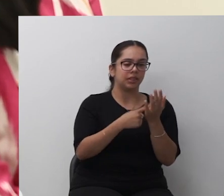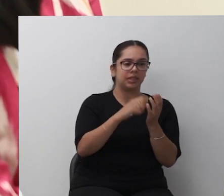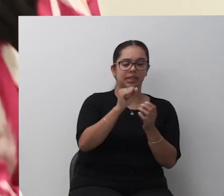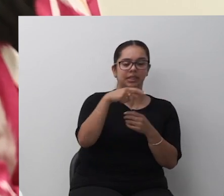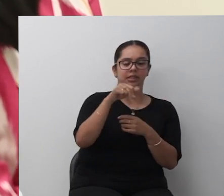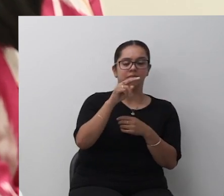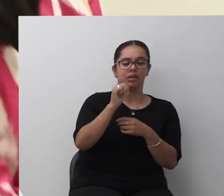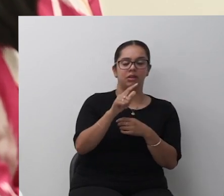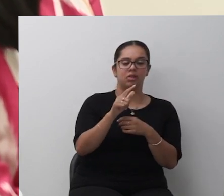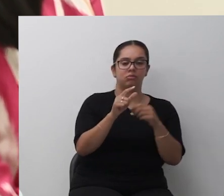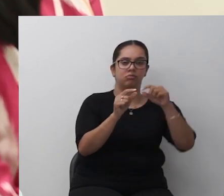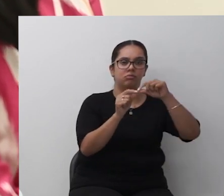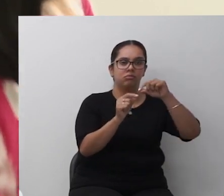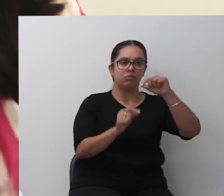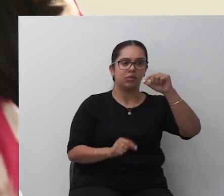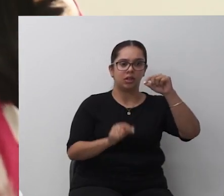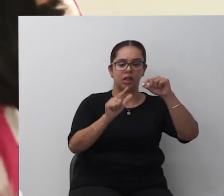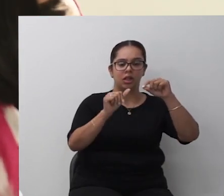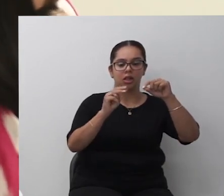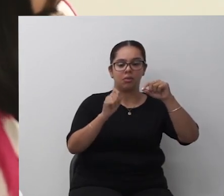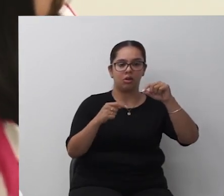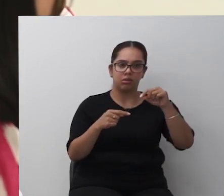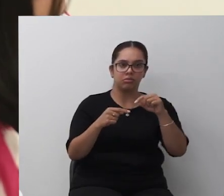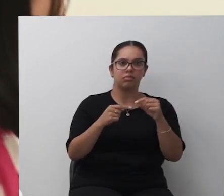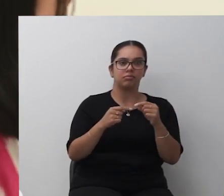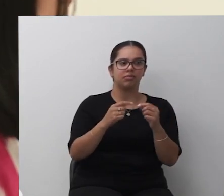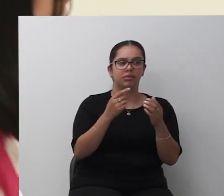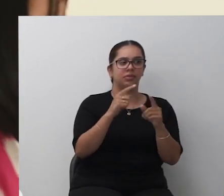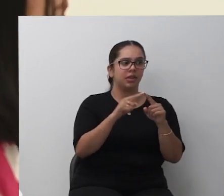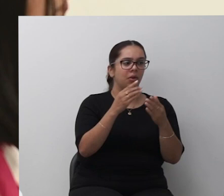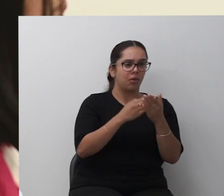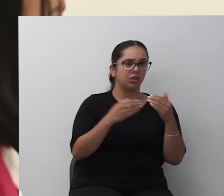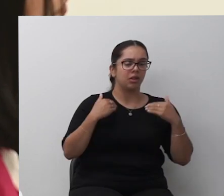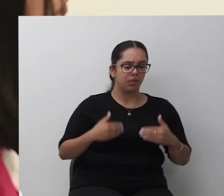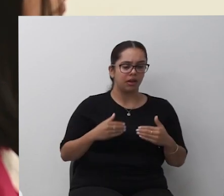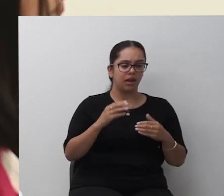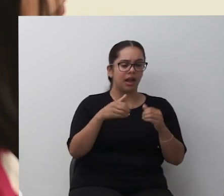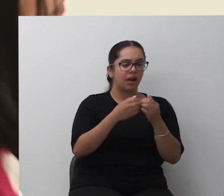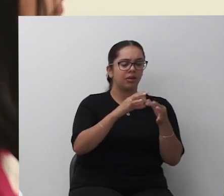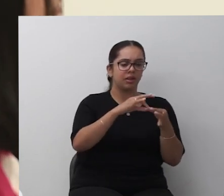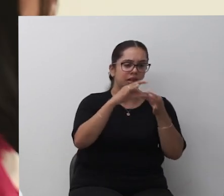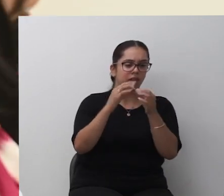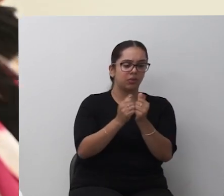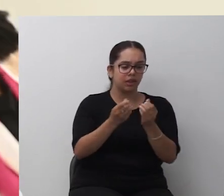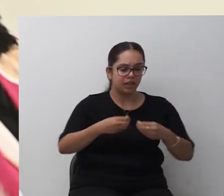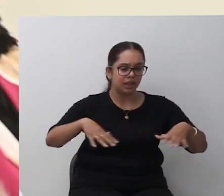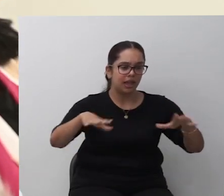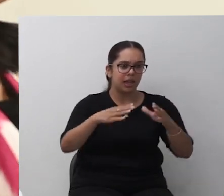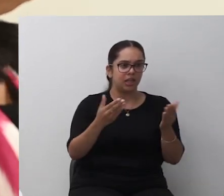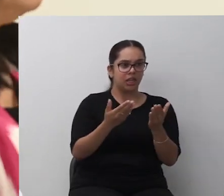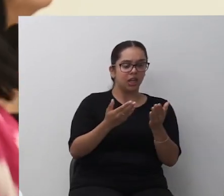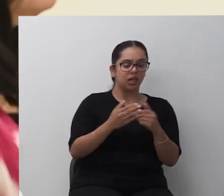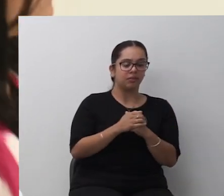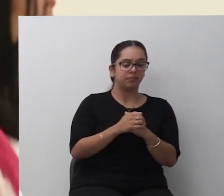spinal and like and the lumbar and the psoas, and thinking about that in connection to the landscape around us.